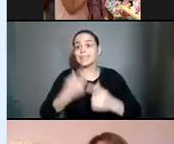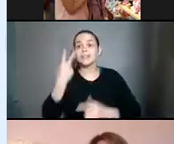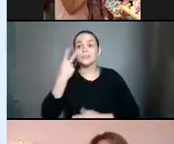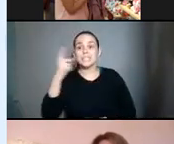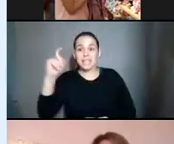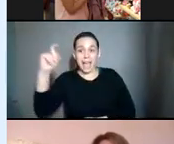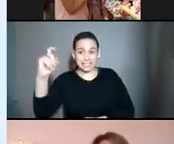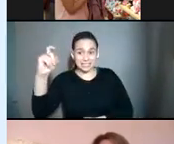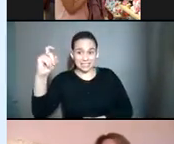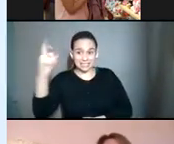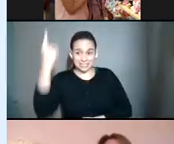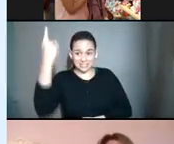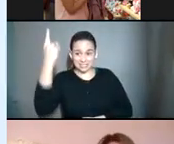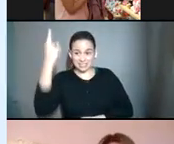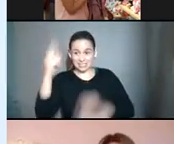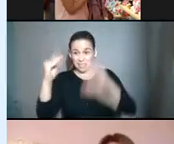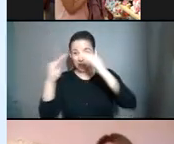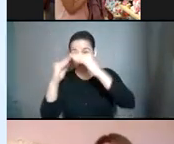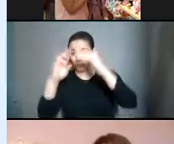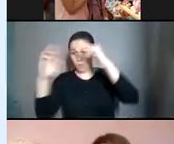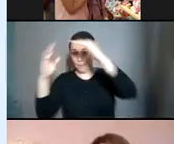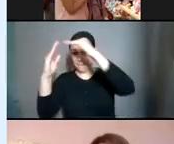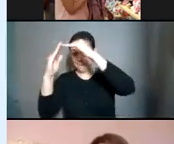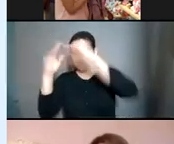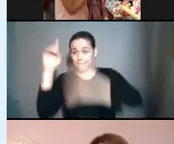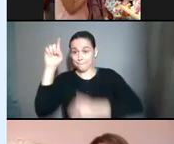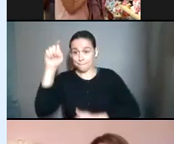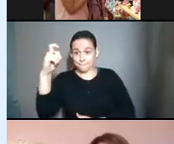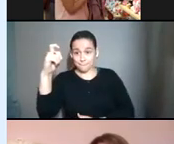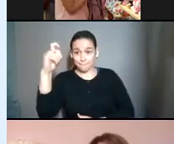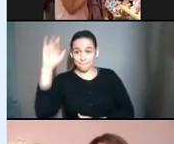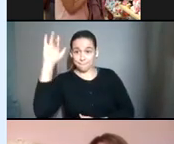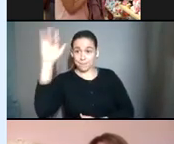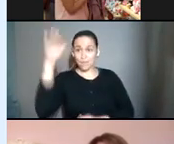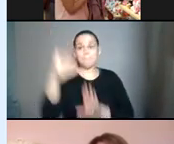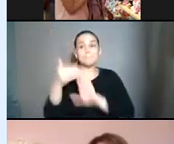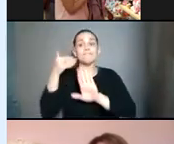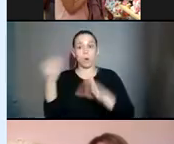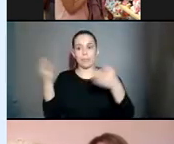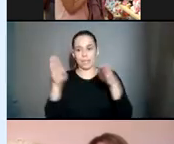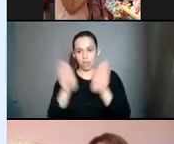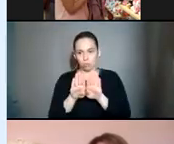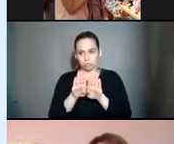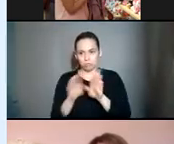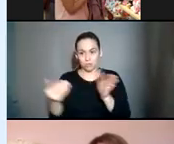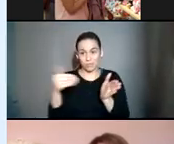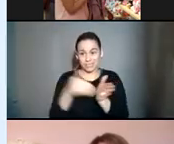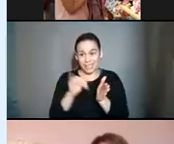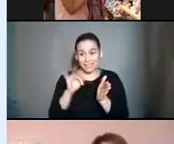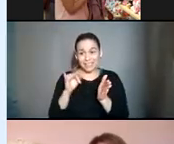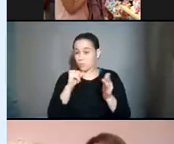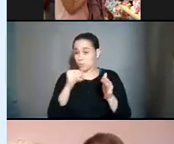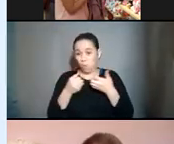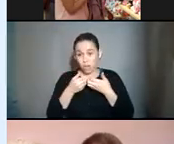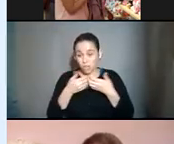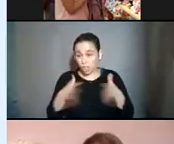from inside the lesson before they close out Dreambox. So once again, to save the progress on a lesson so